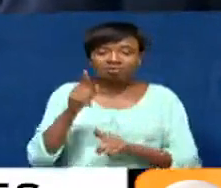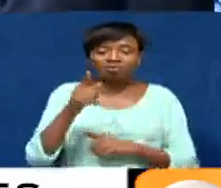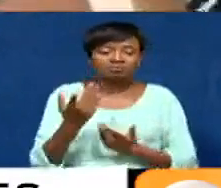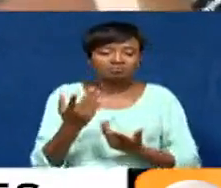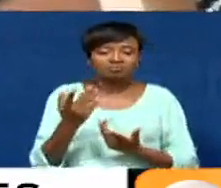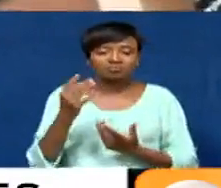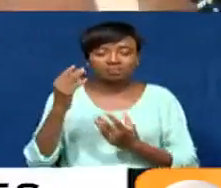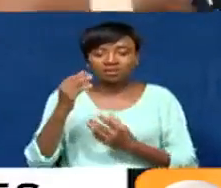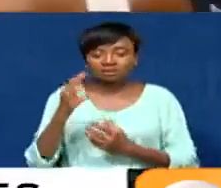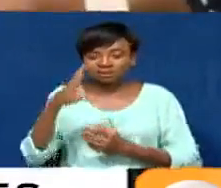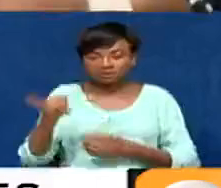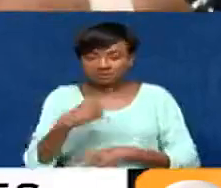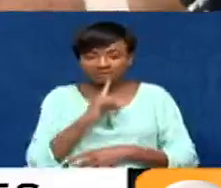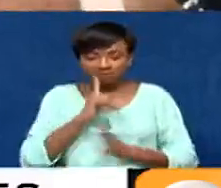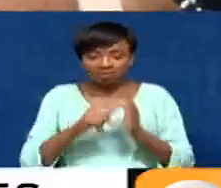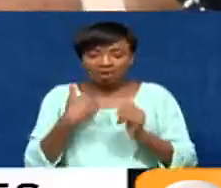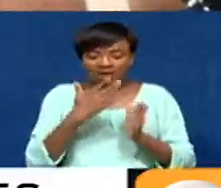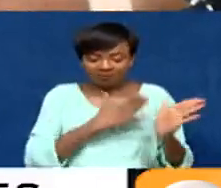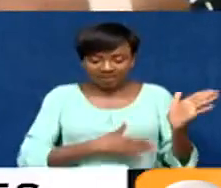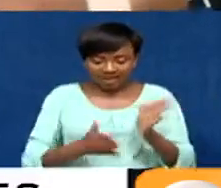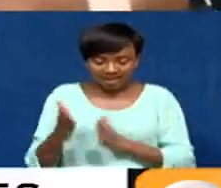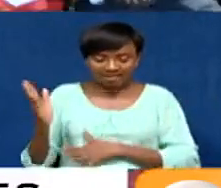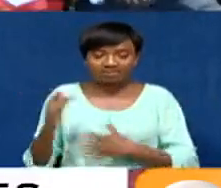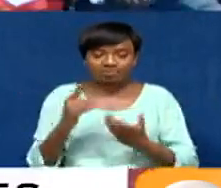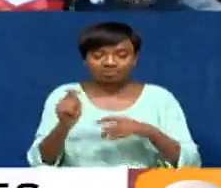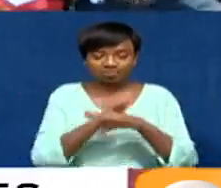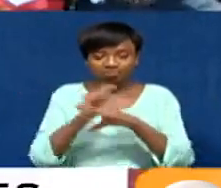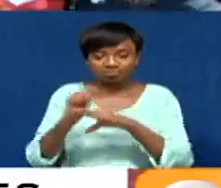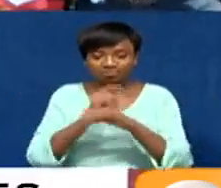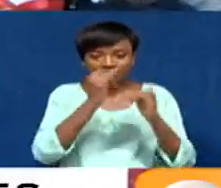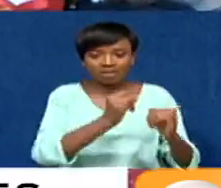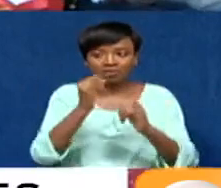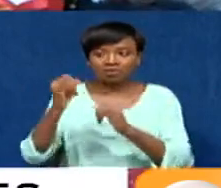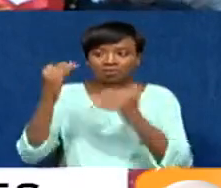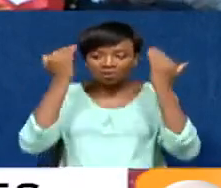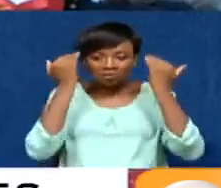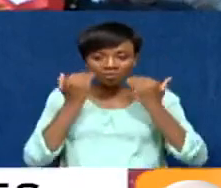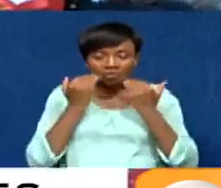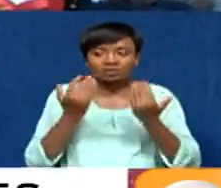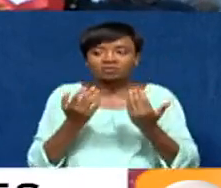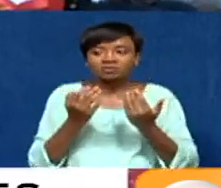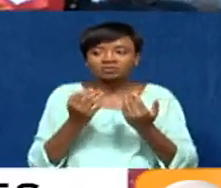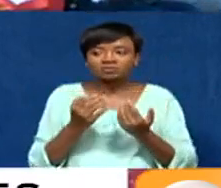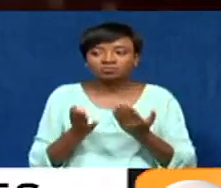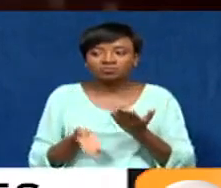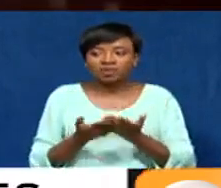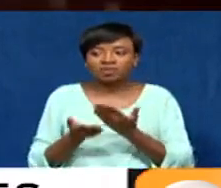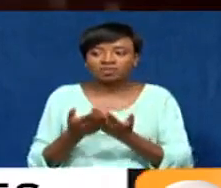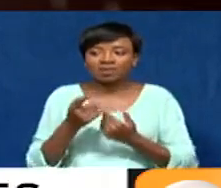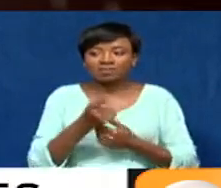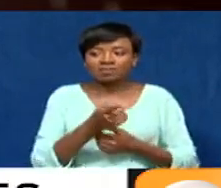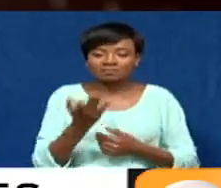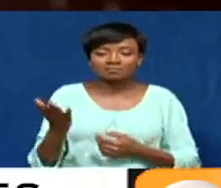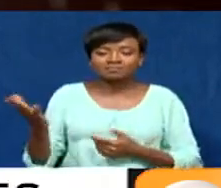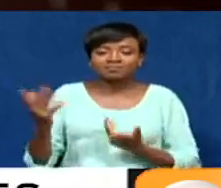Koome saying plans were underway to train new court officers following the gazetting of 120 new court stations